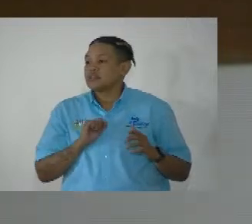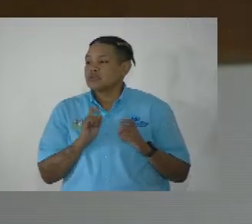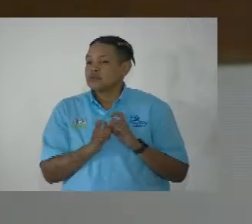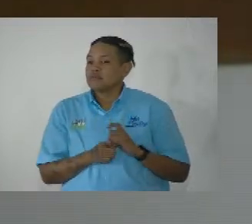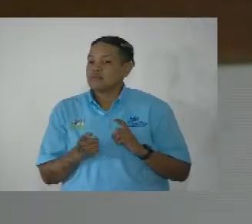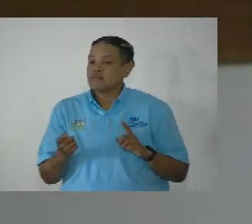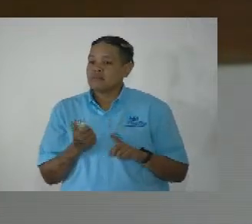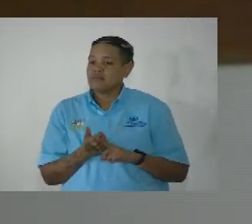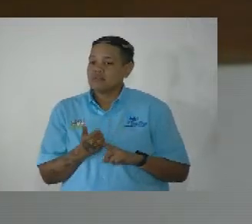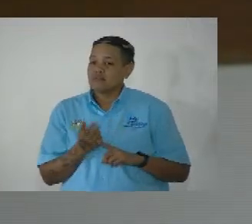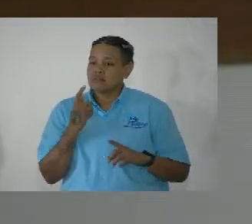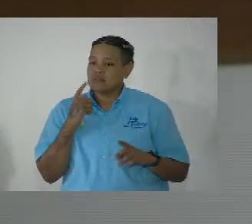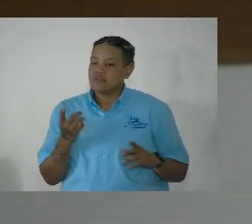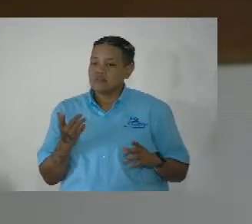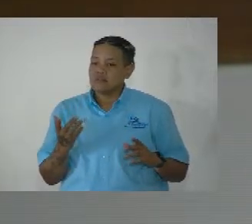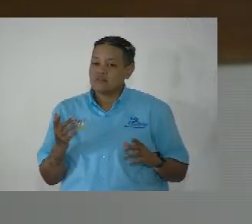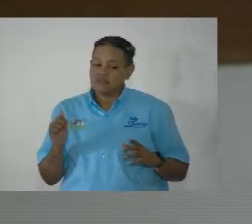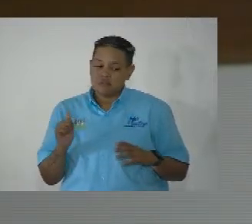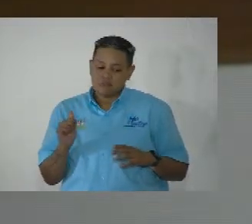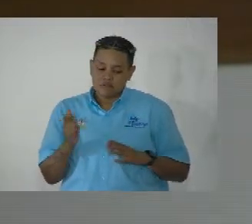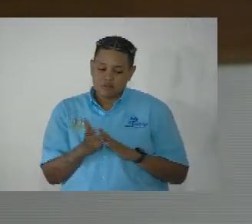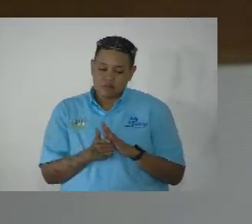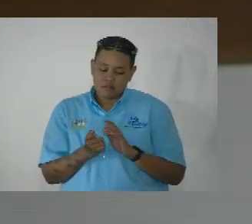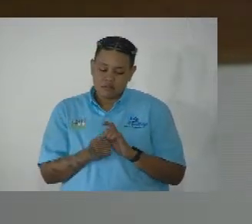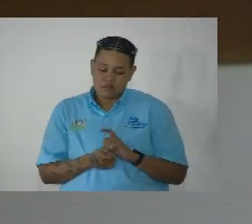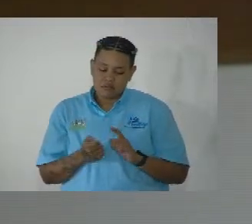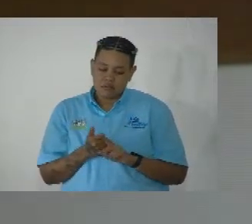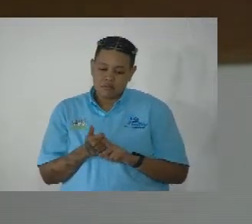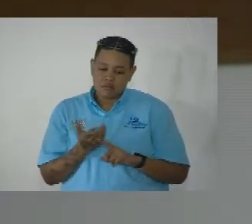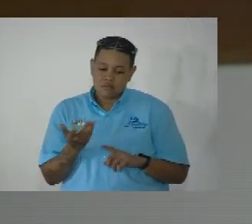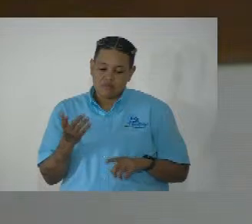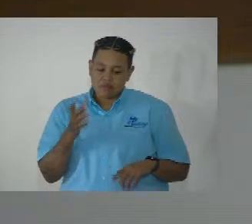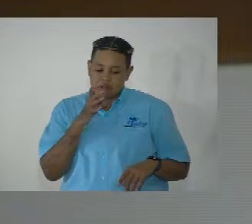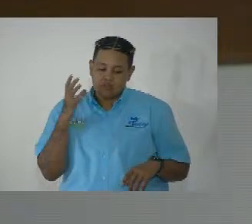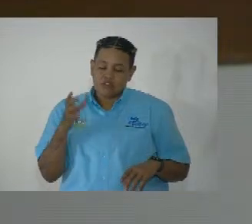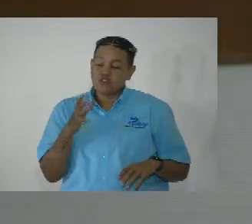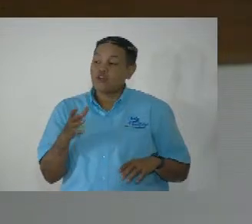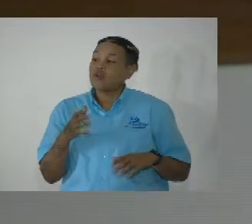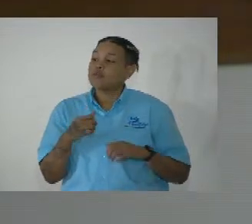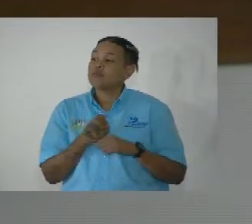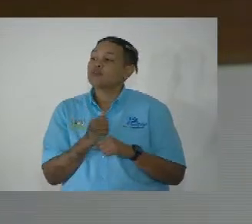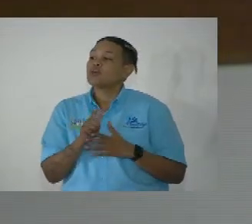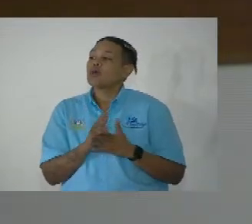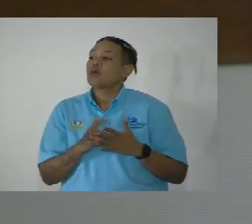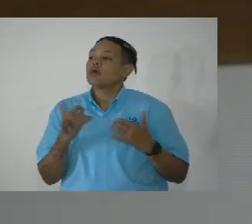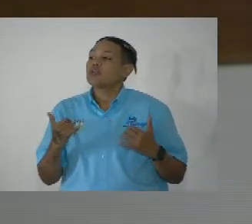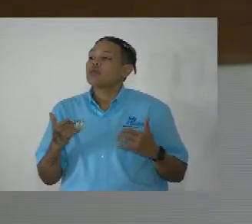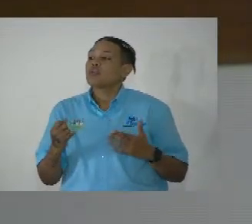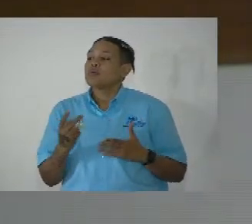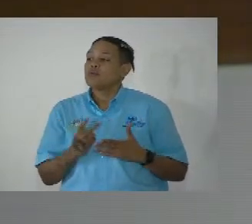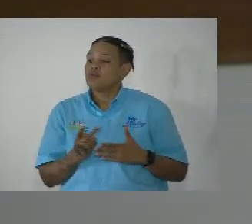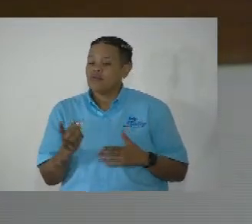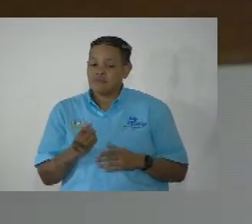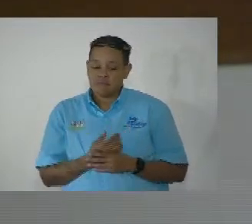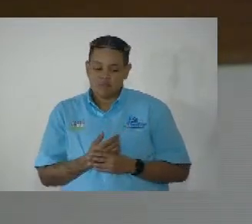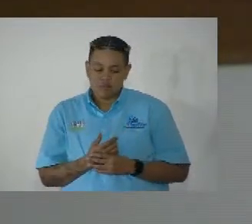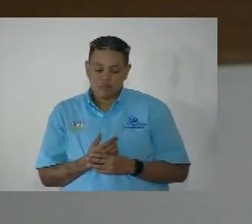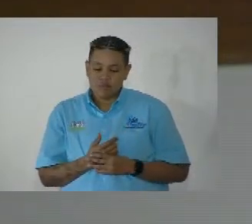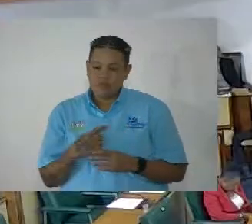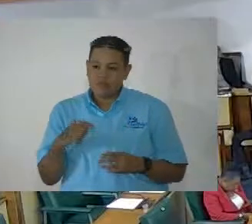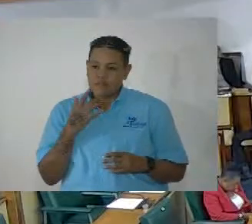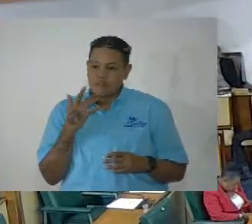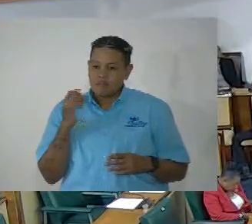amendments to an act to amend the Agricultural Produce Act to be now approved.